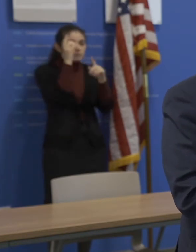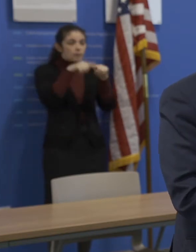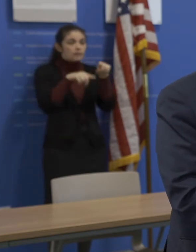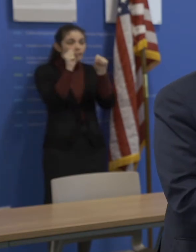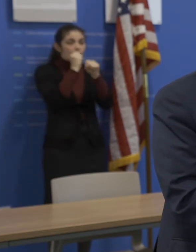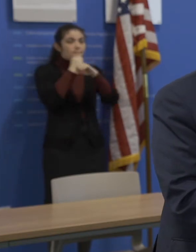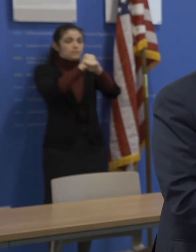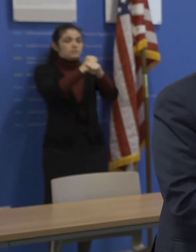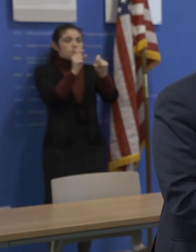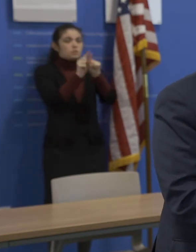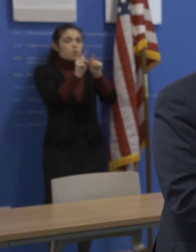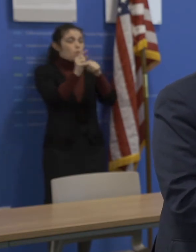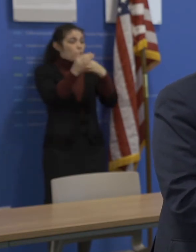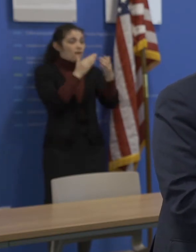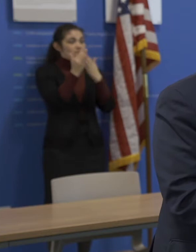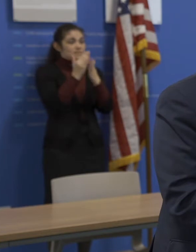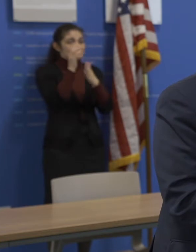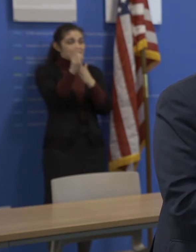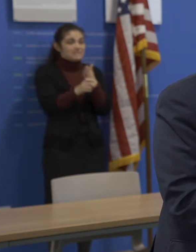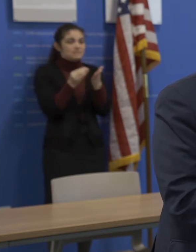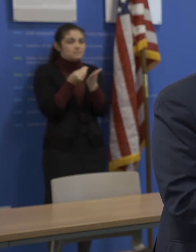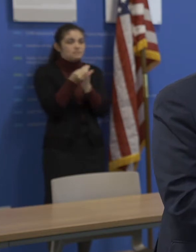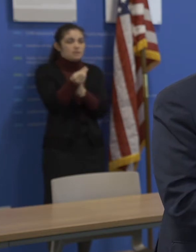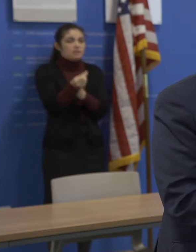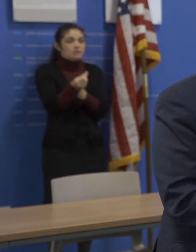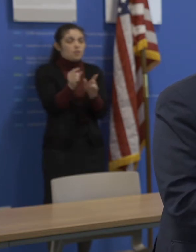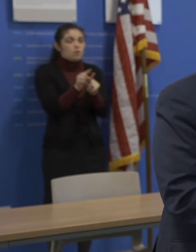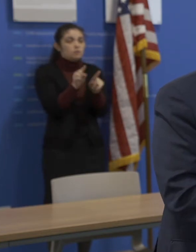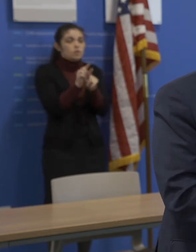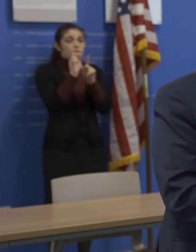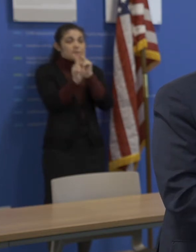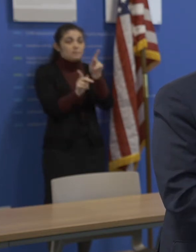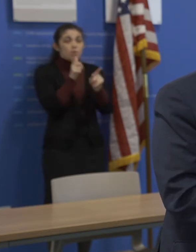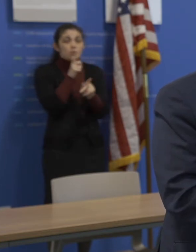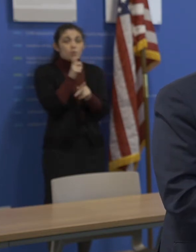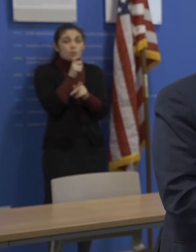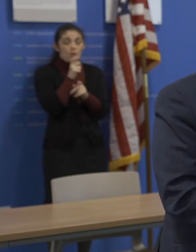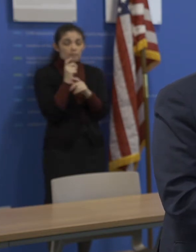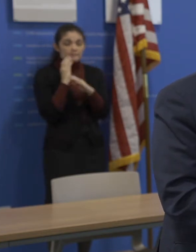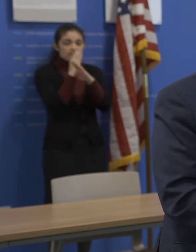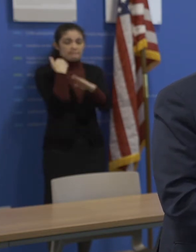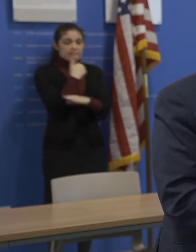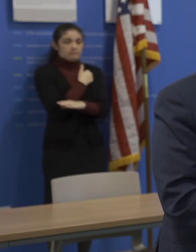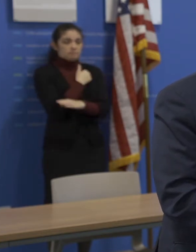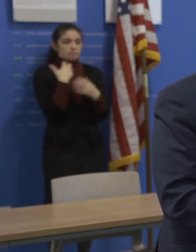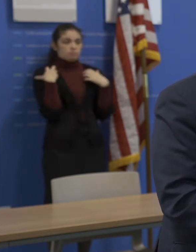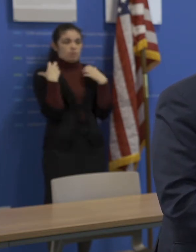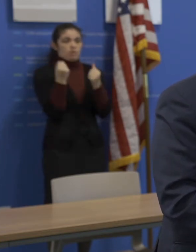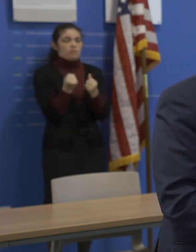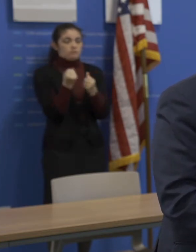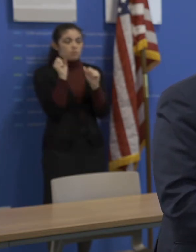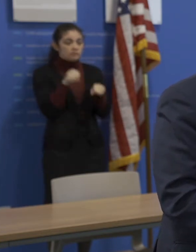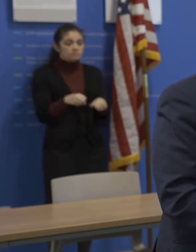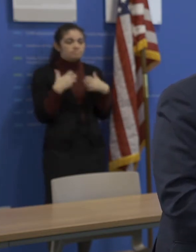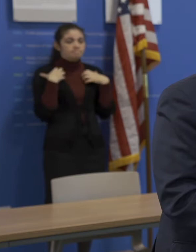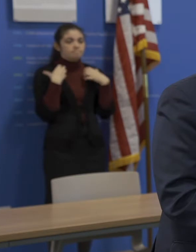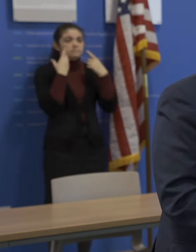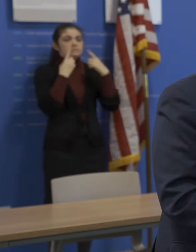what is necessary to help our hospitals and caregivers and first responders to get through this.